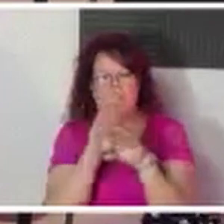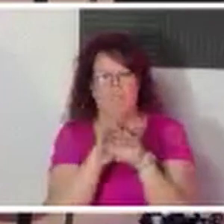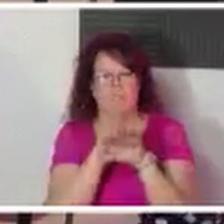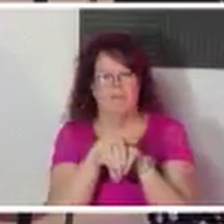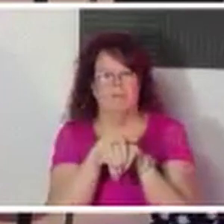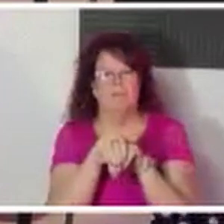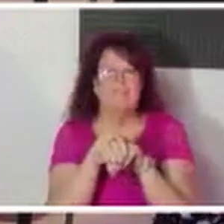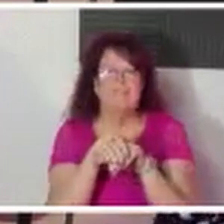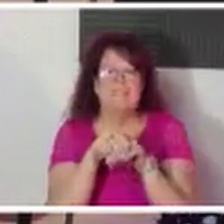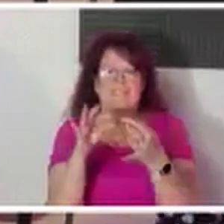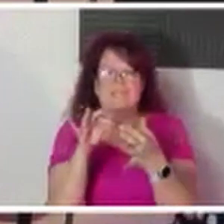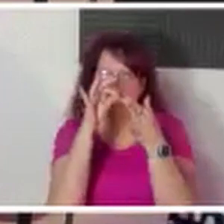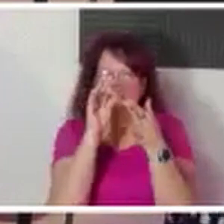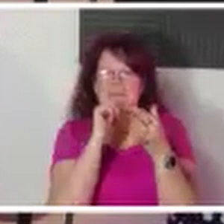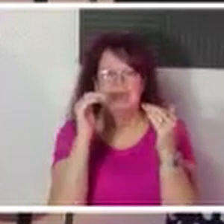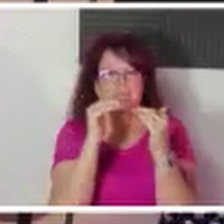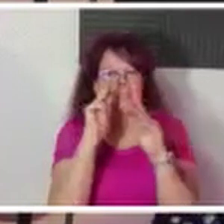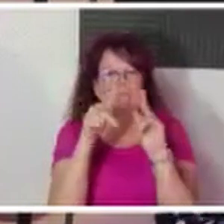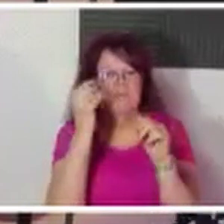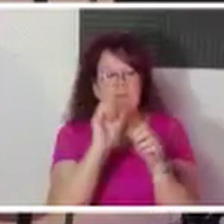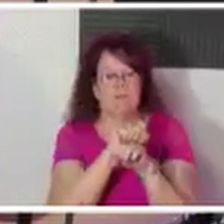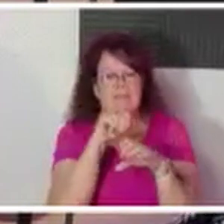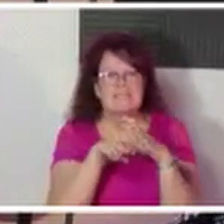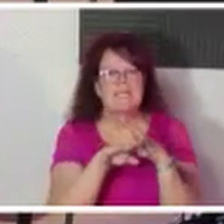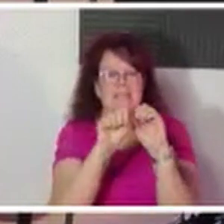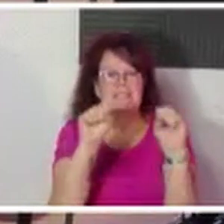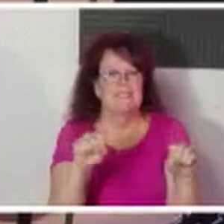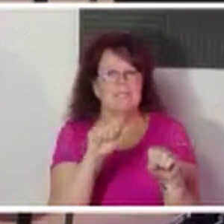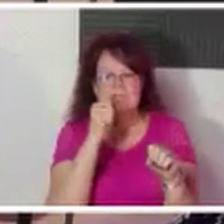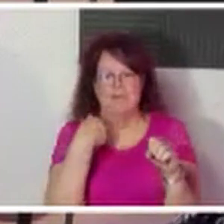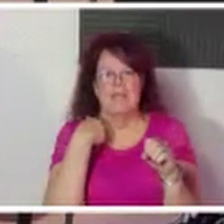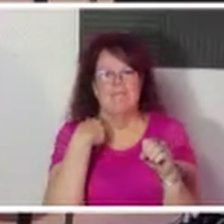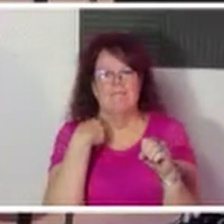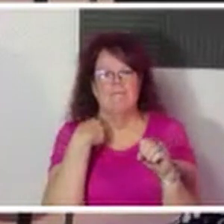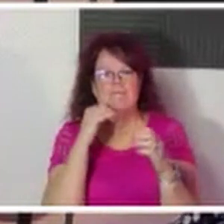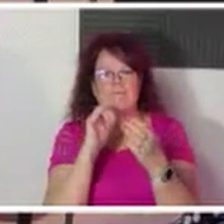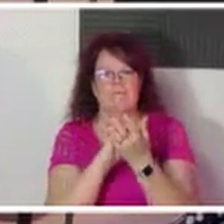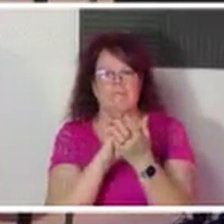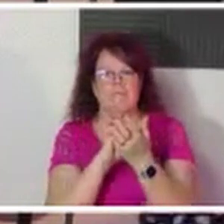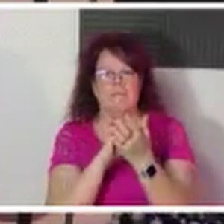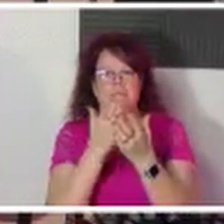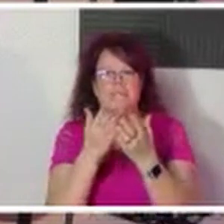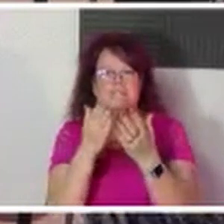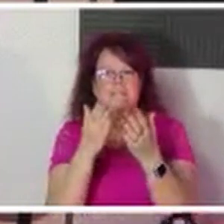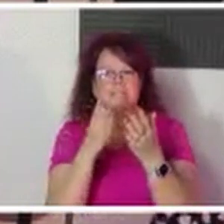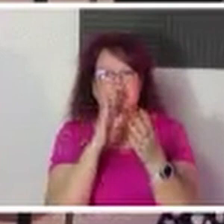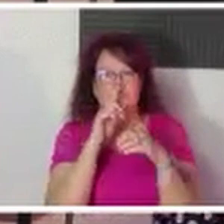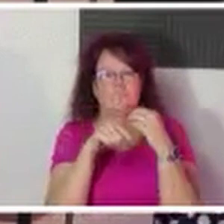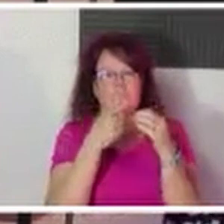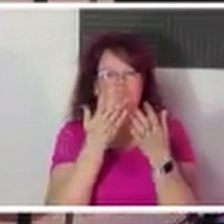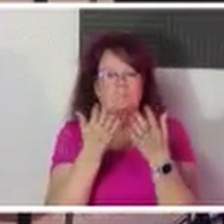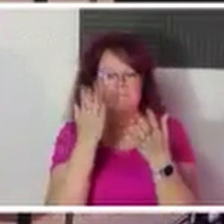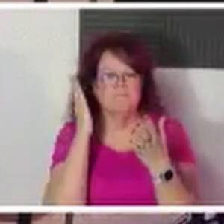particularly unfair to the people working within the criminal justice system who don't have the bandwidth then to address things that would be an issue of